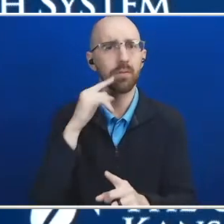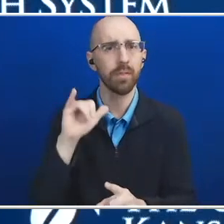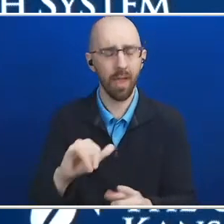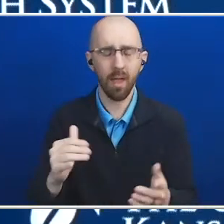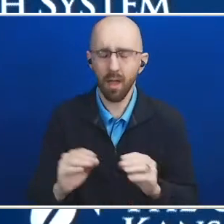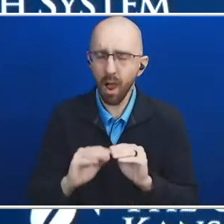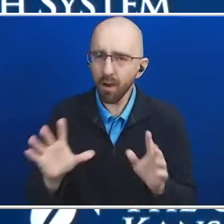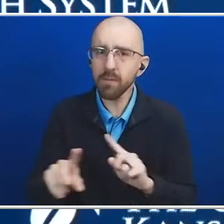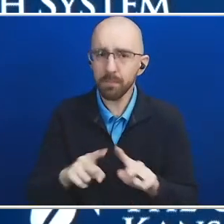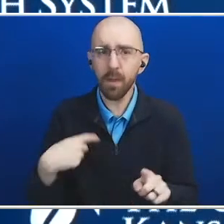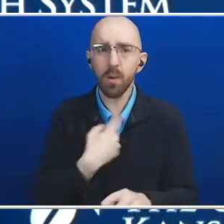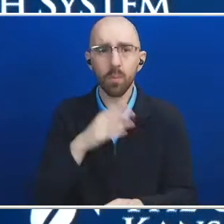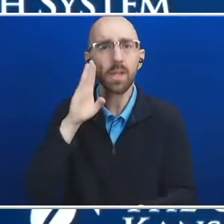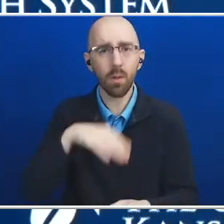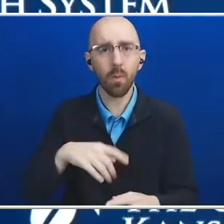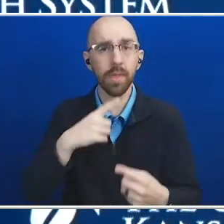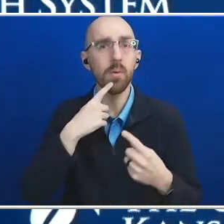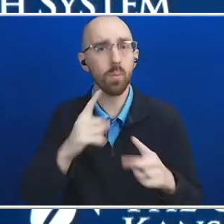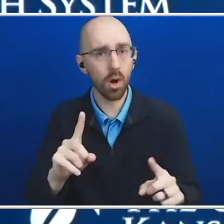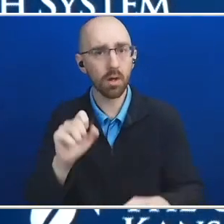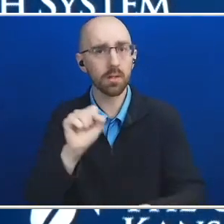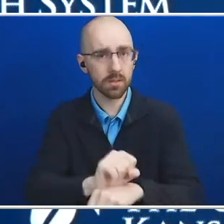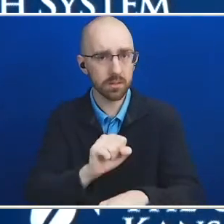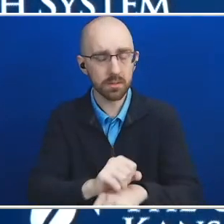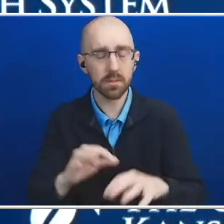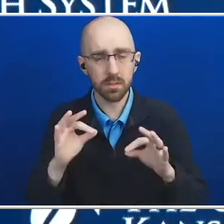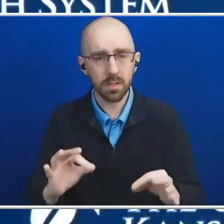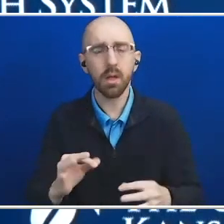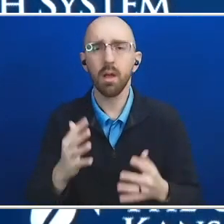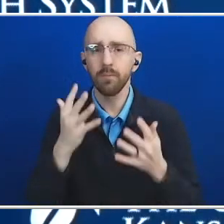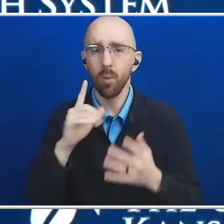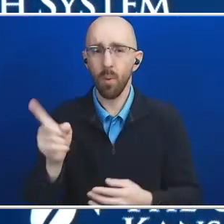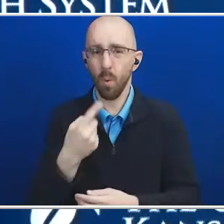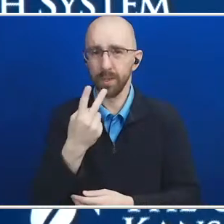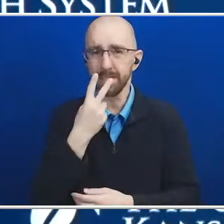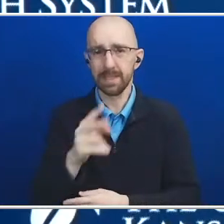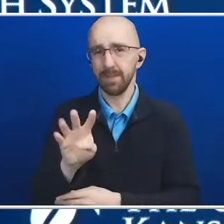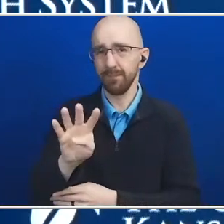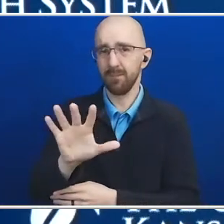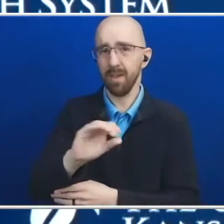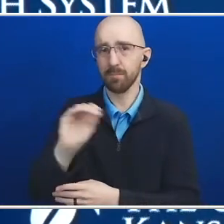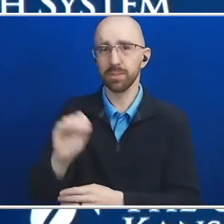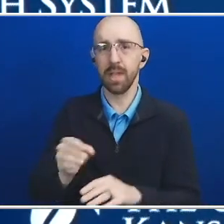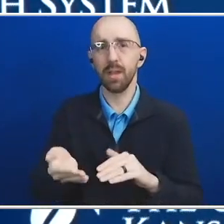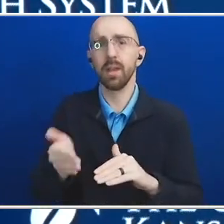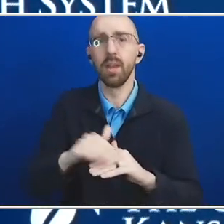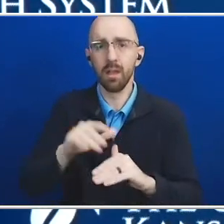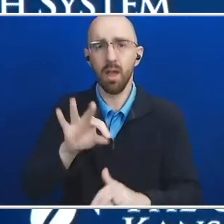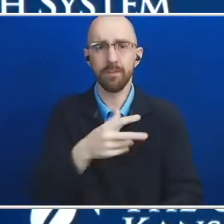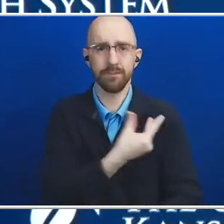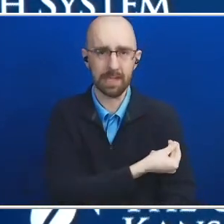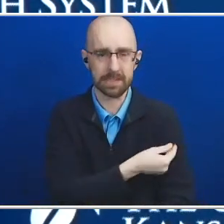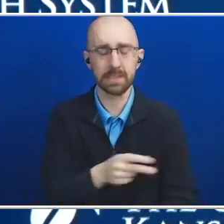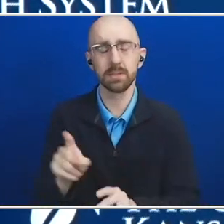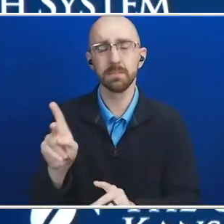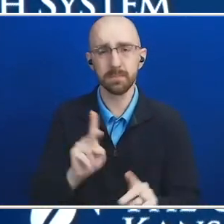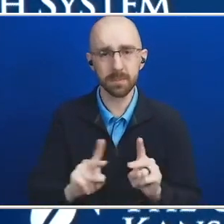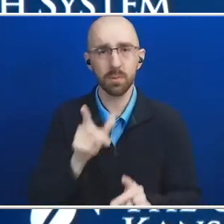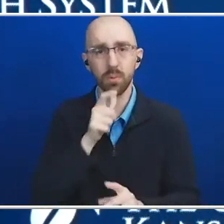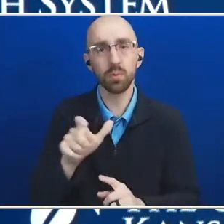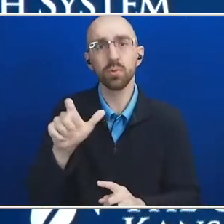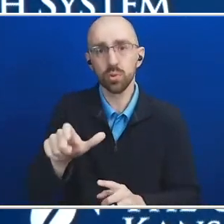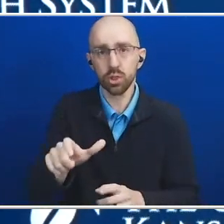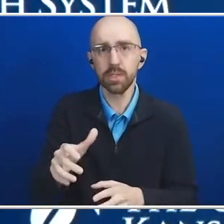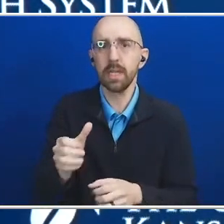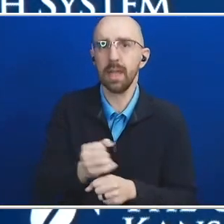they work, and unfortunately we've also seen only about a 45% uptake of the vaccine. So the people that should be getting vaccines,